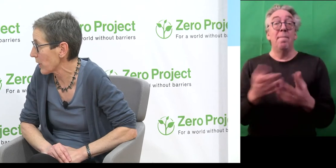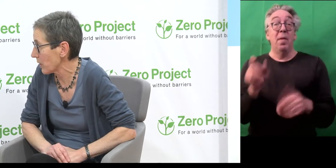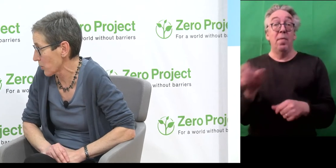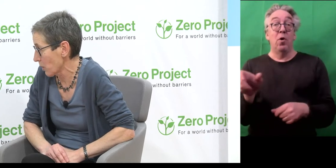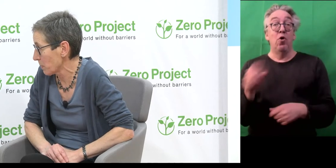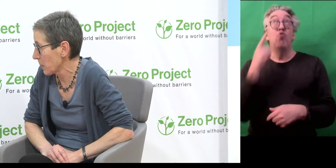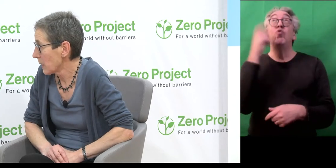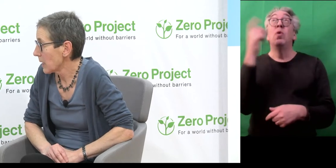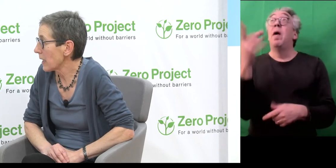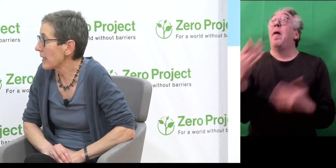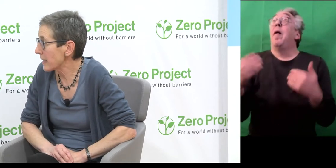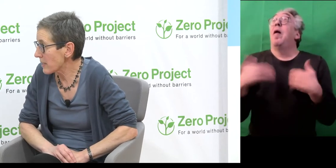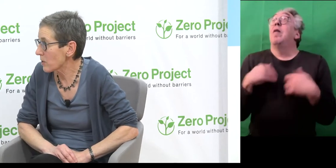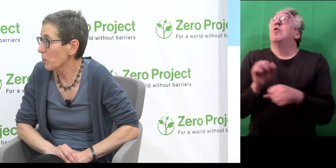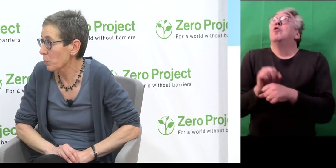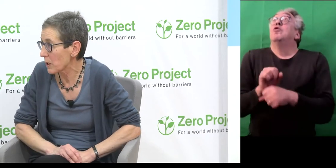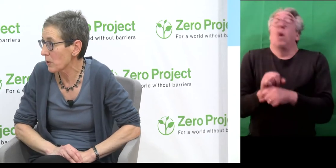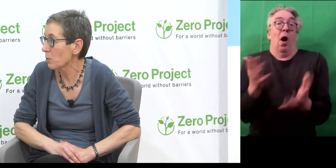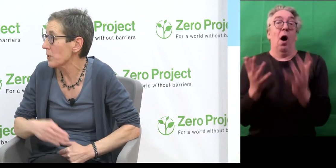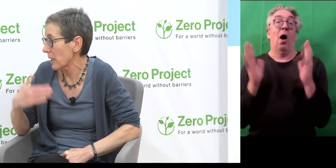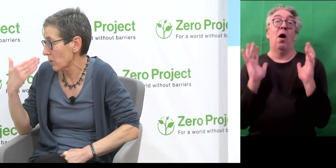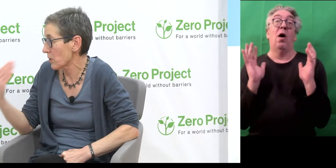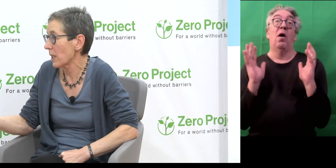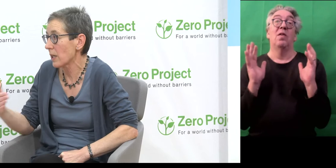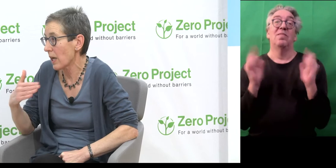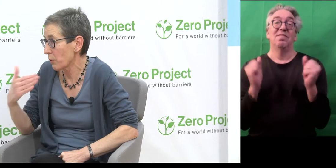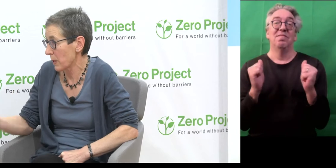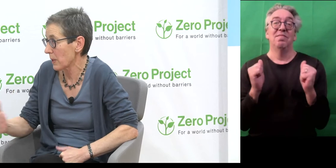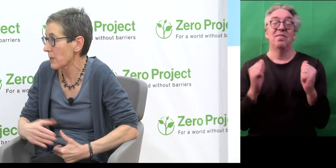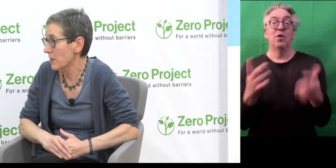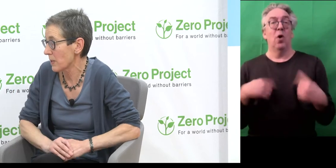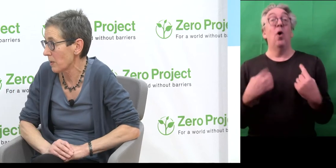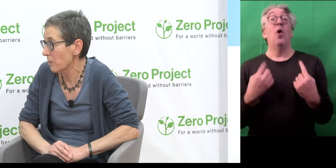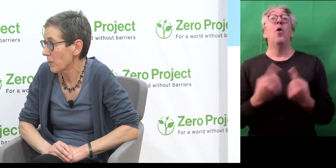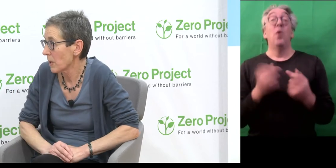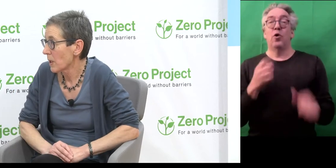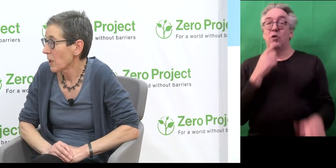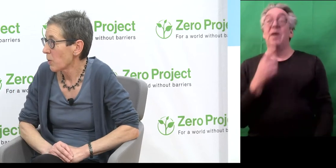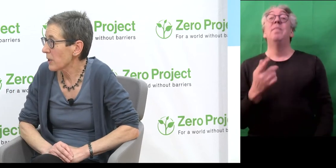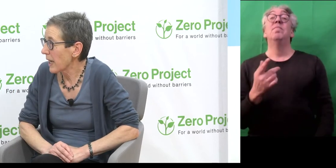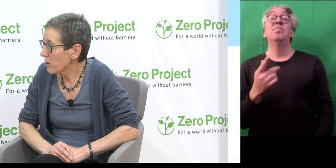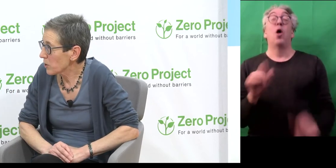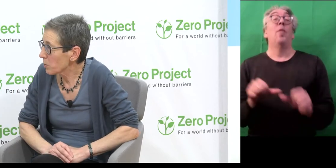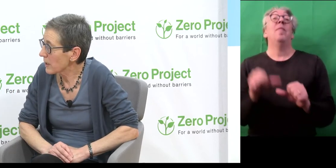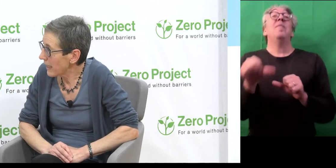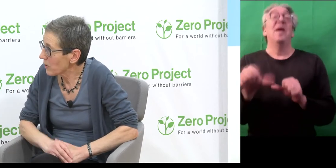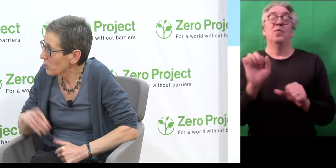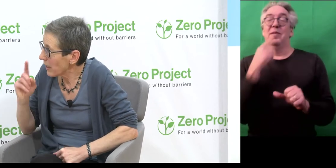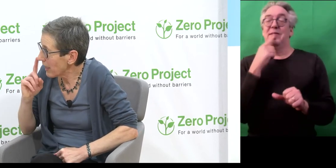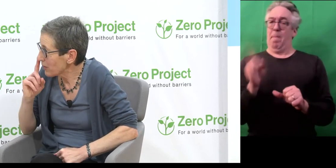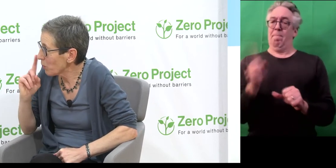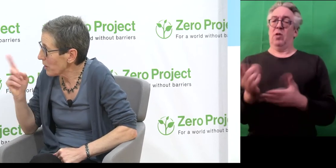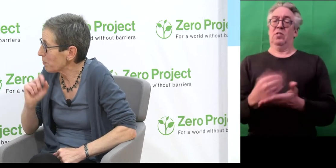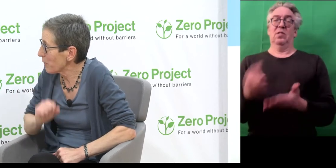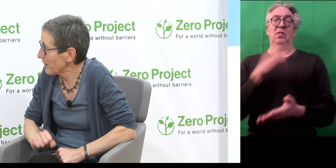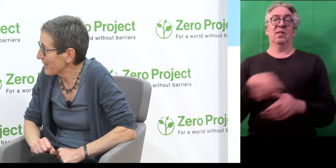benefit or any job. And yes, what we can do is then to say everybody gets the same. What I also would like to